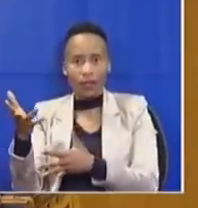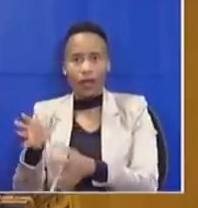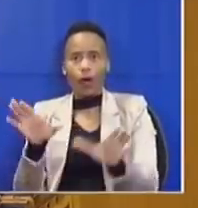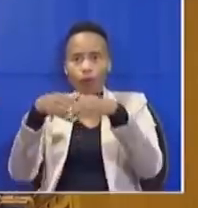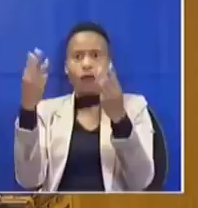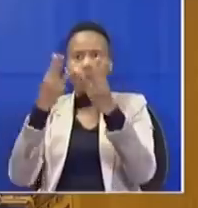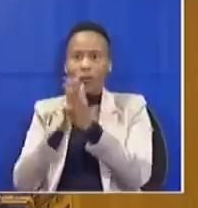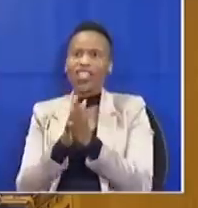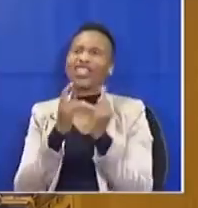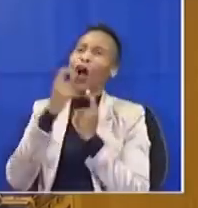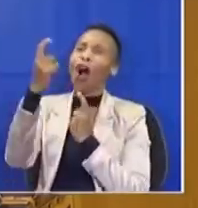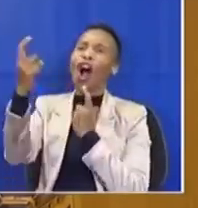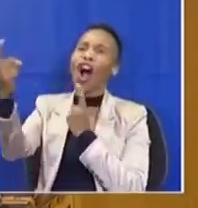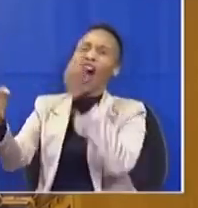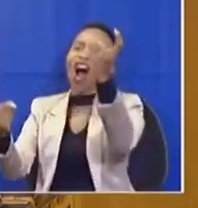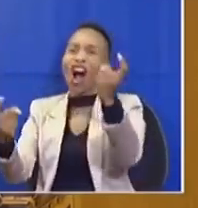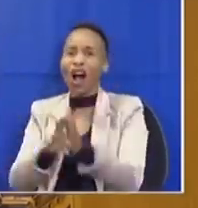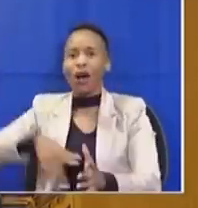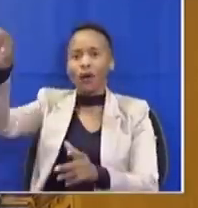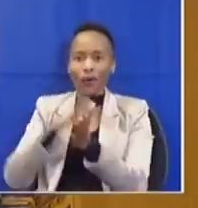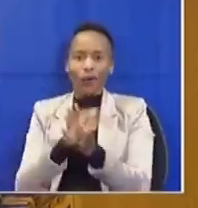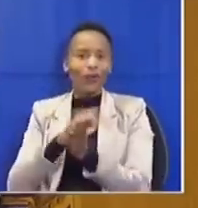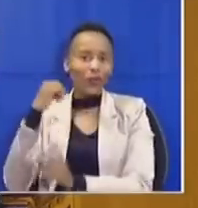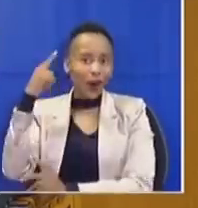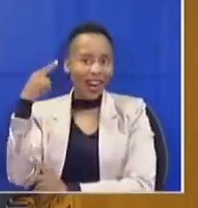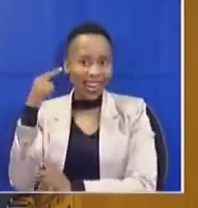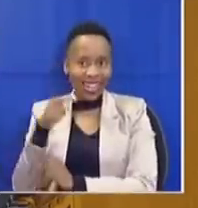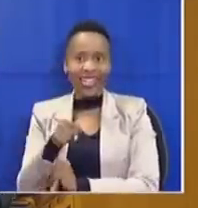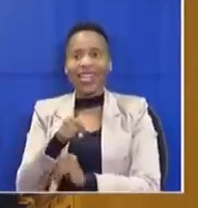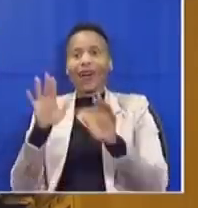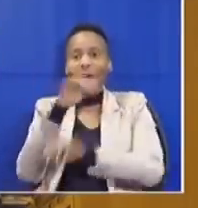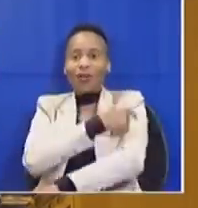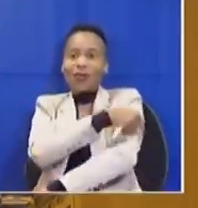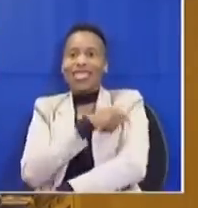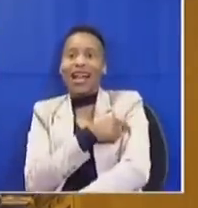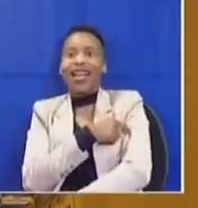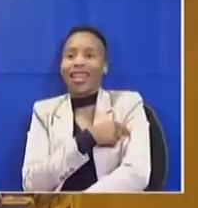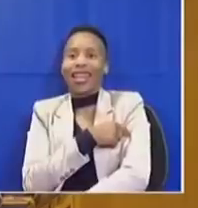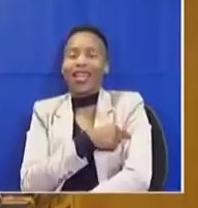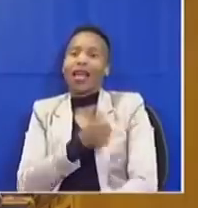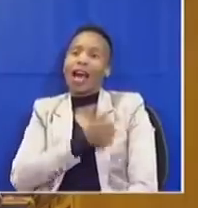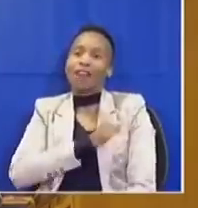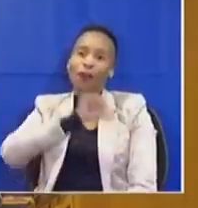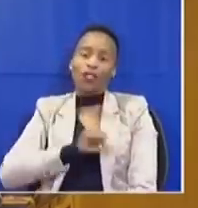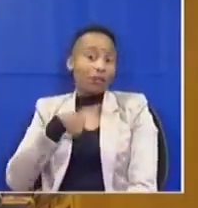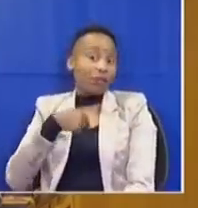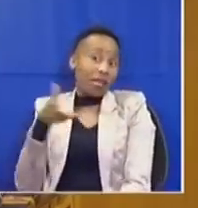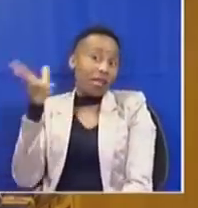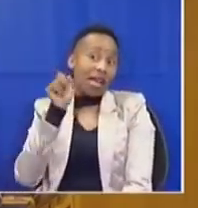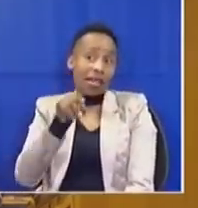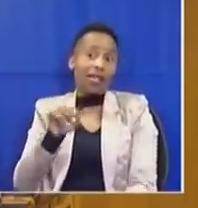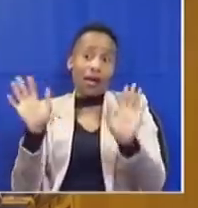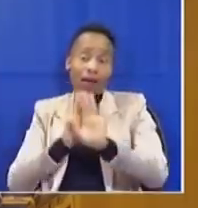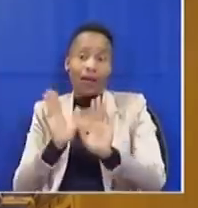people shouting, go to Orania, etc., is not parliamentary either. And unfortunately, I didn't even hear that. Thank you for that.